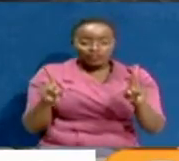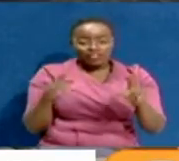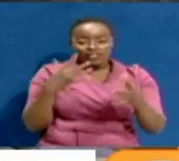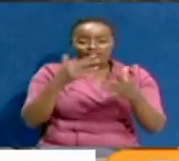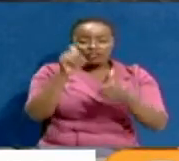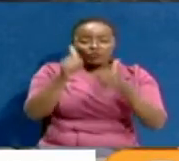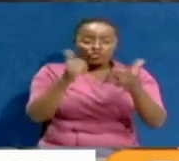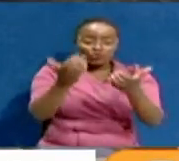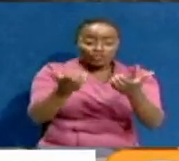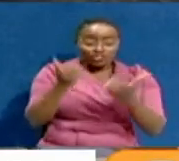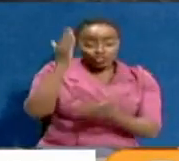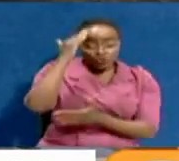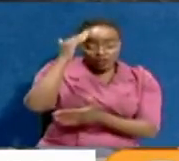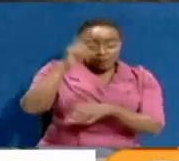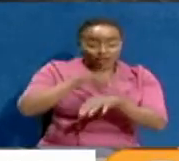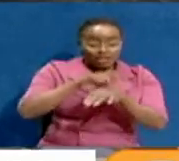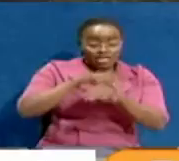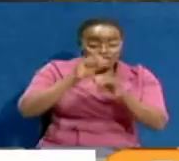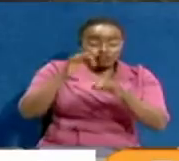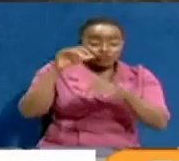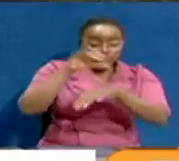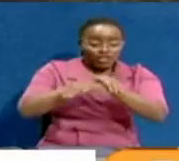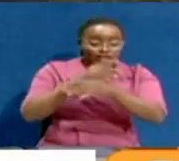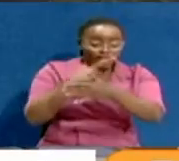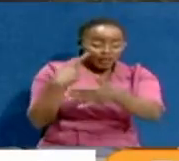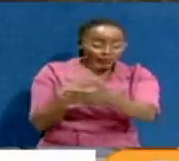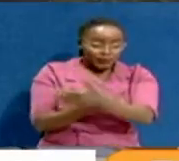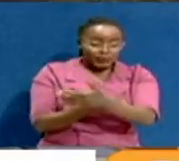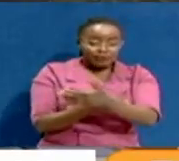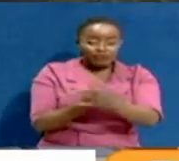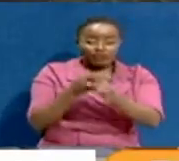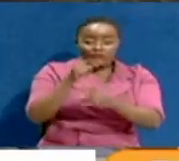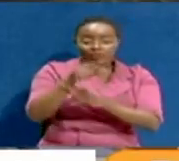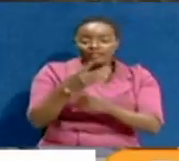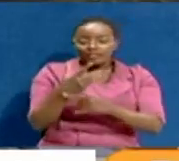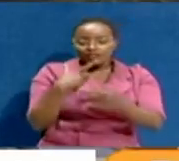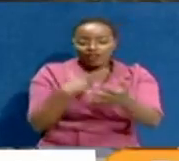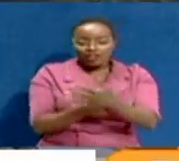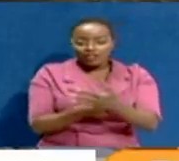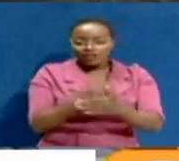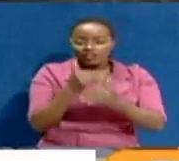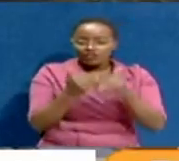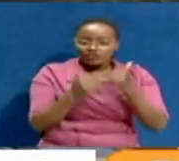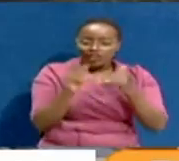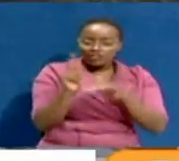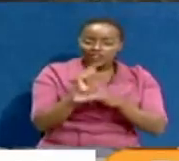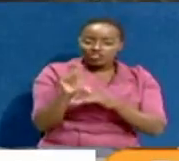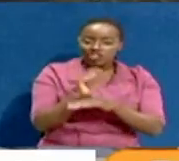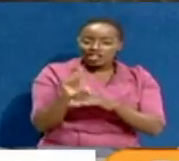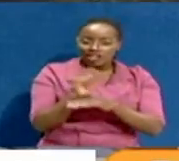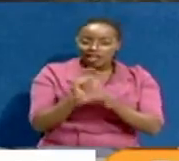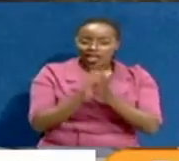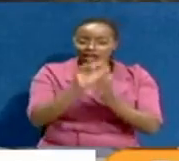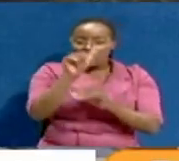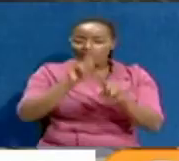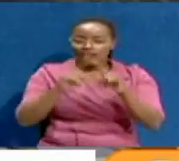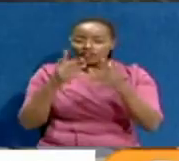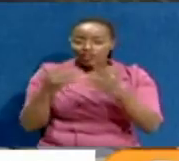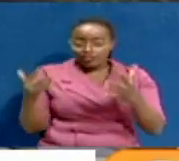considerations to take into account if we are to receive any of the other types of vaccine in terms of infrastructure, in terms of training, and so